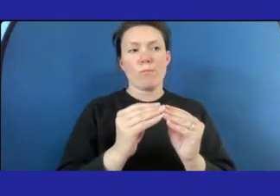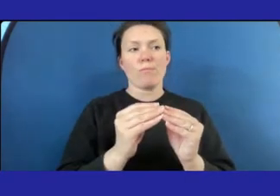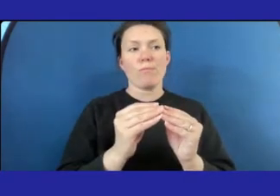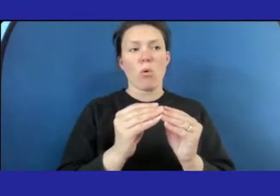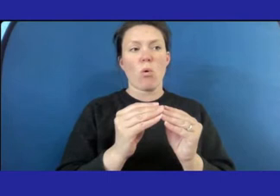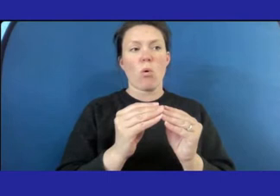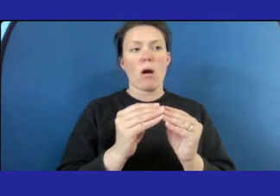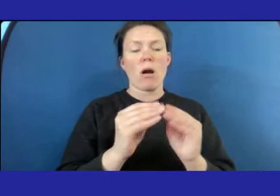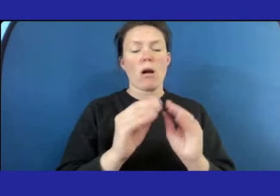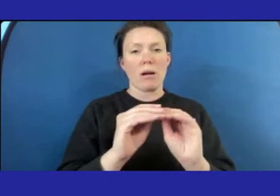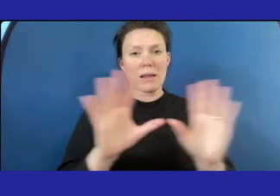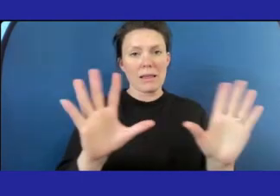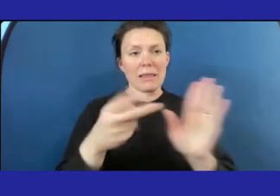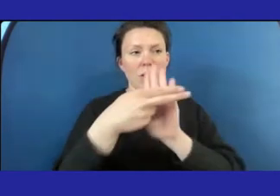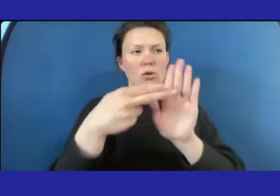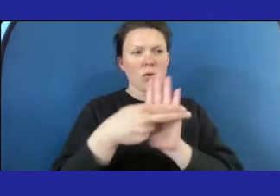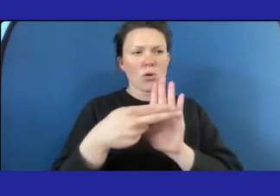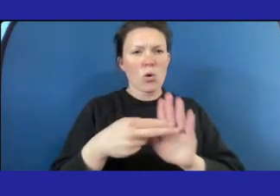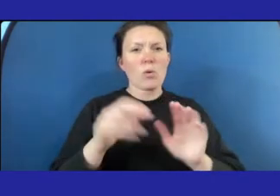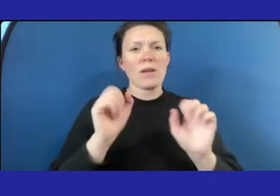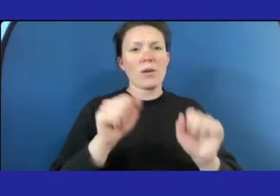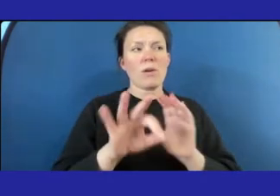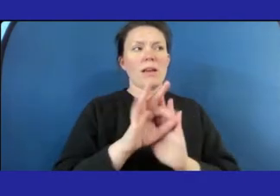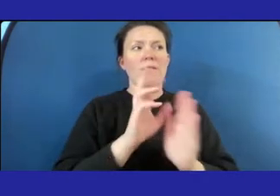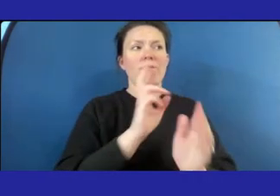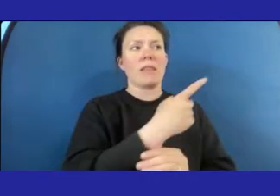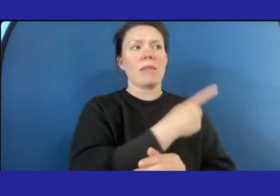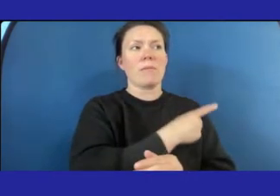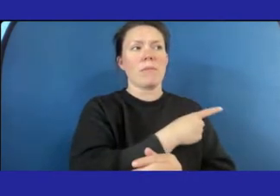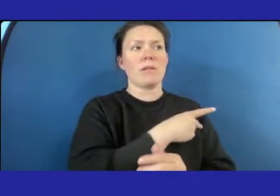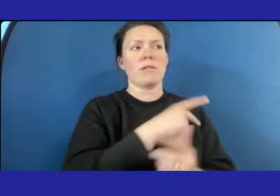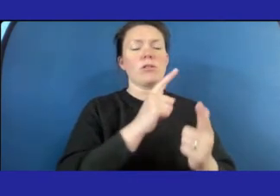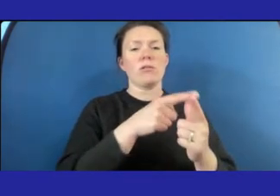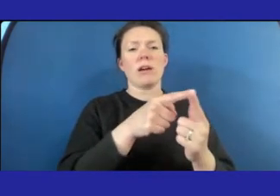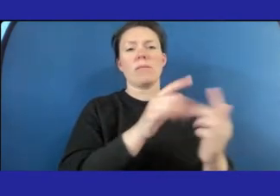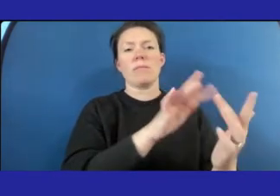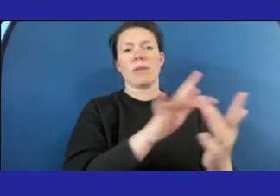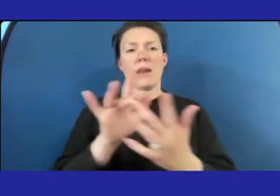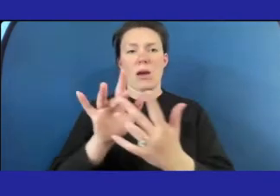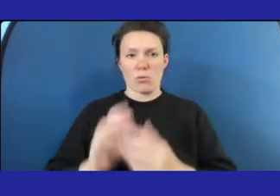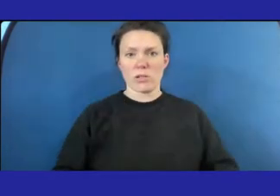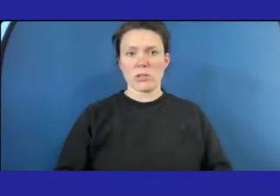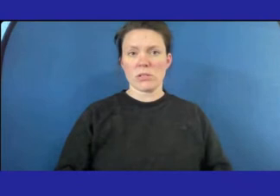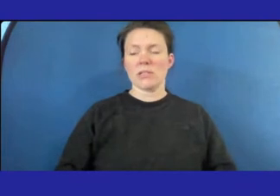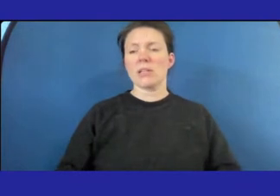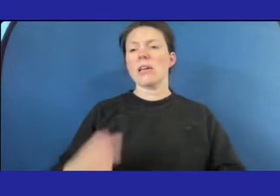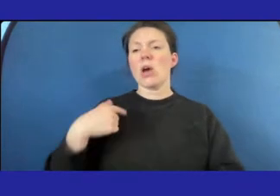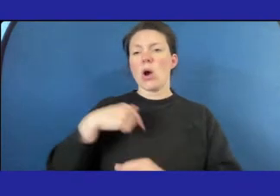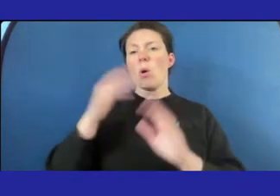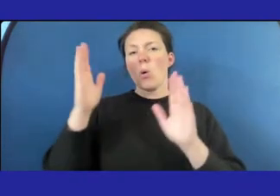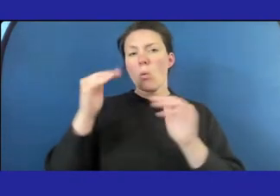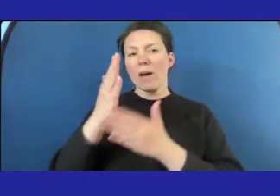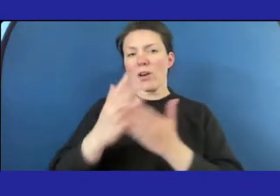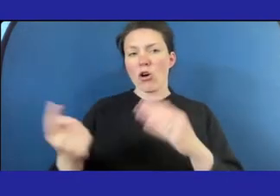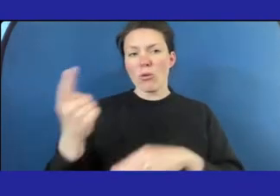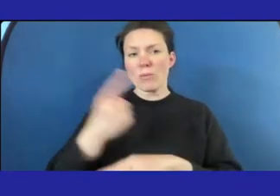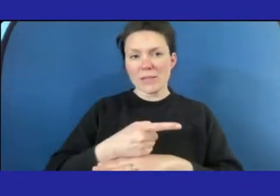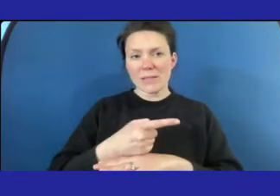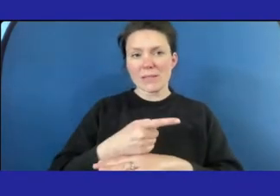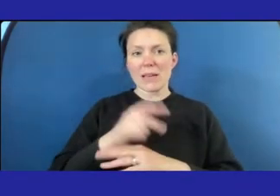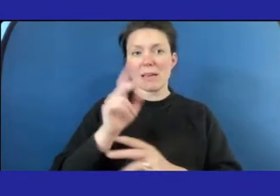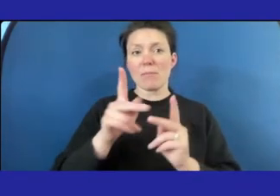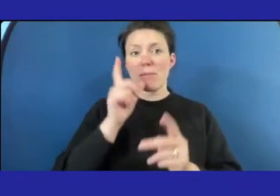coding, we'll be able to find them and outreach and intervene. We hope someday, Sally, that the insurers